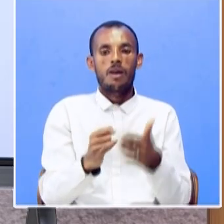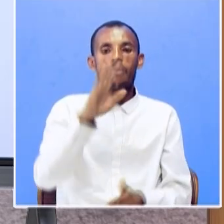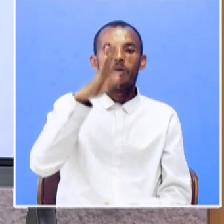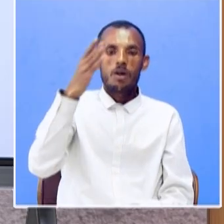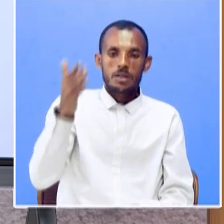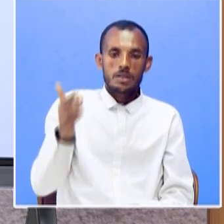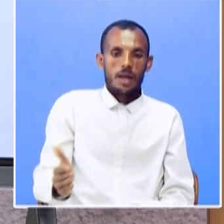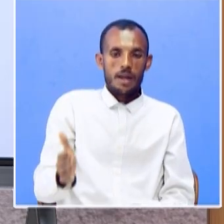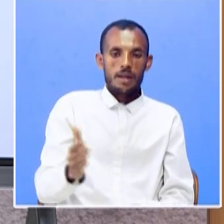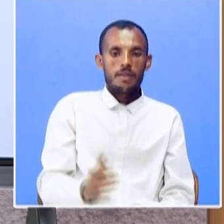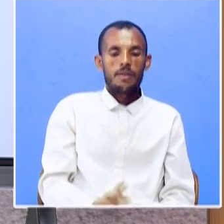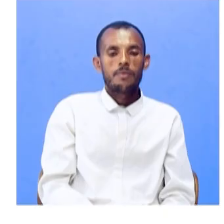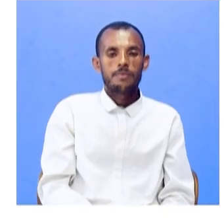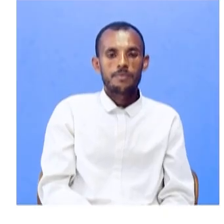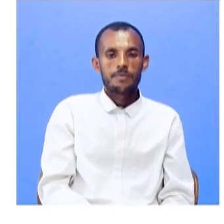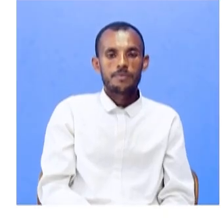Four-sided